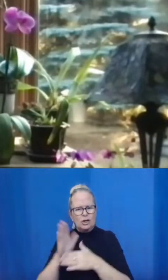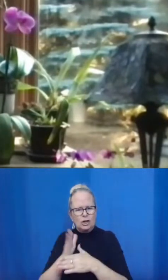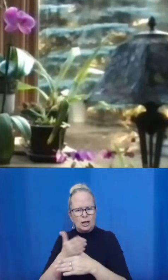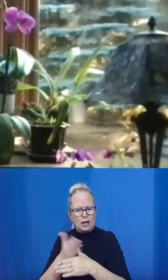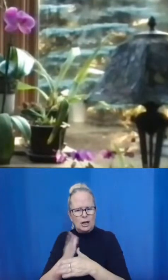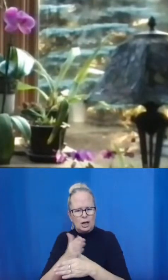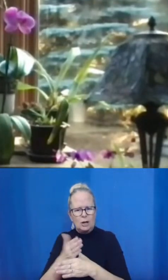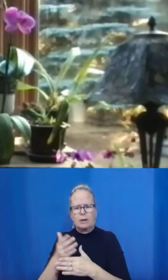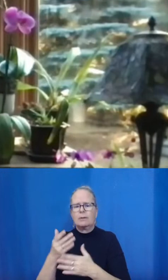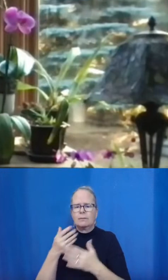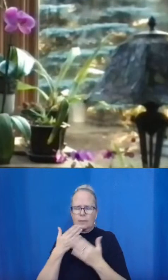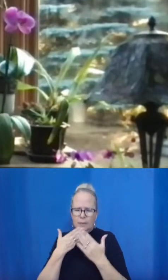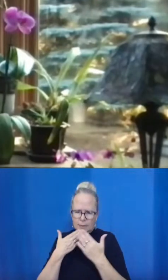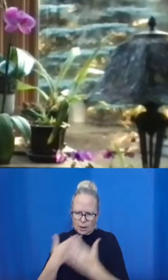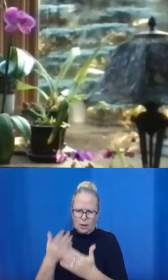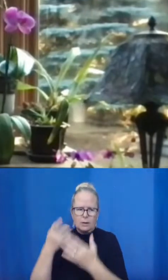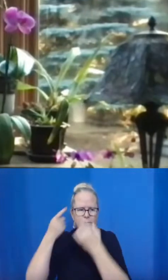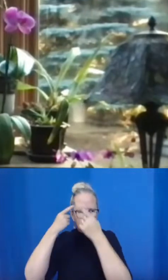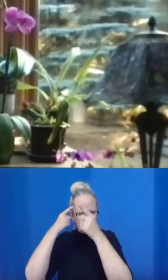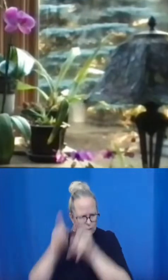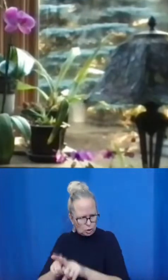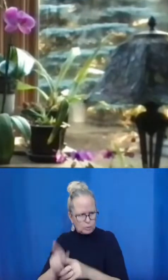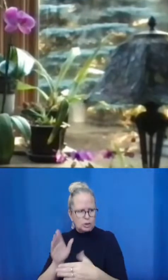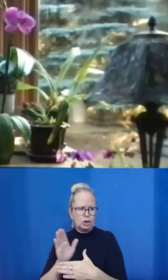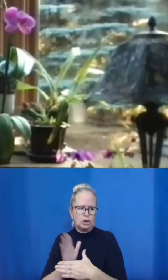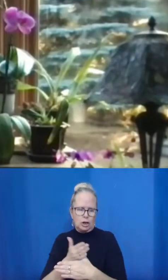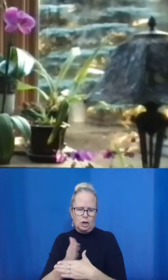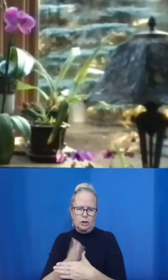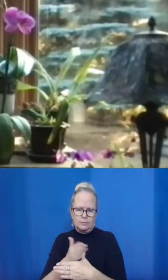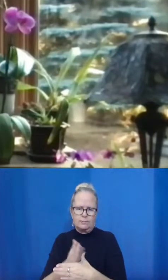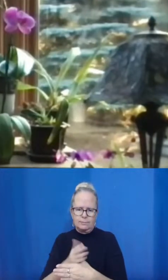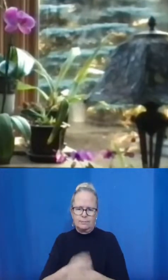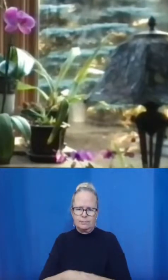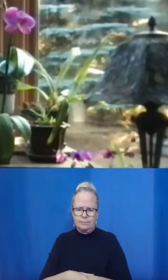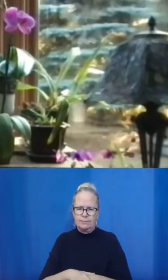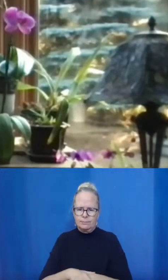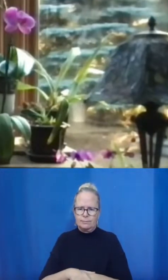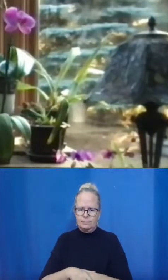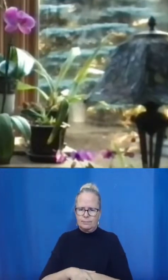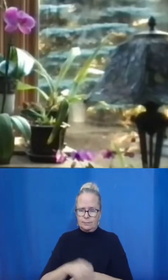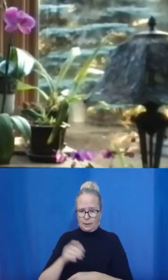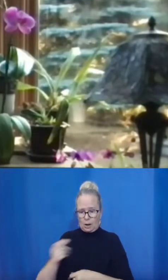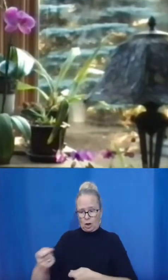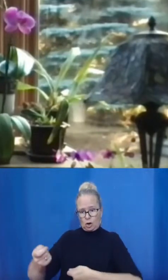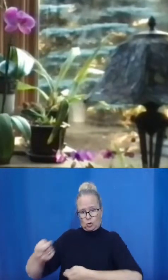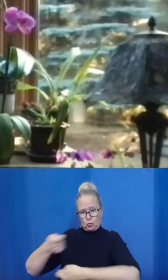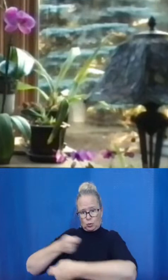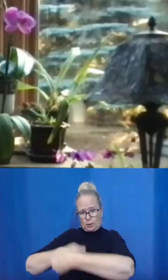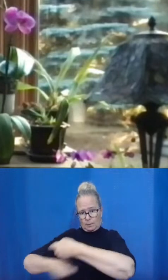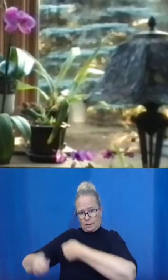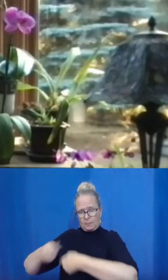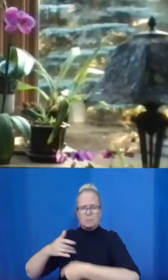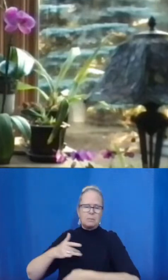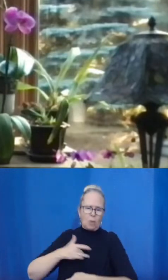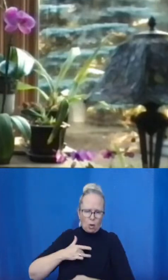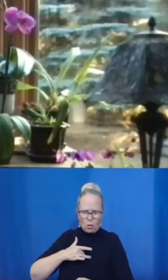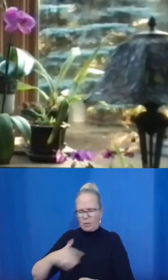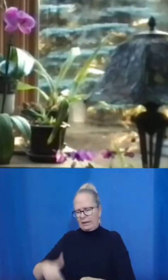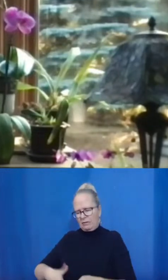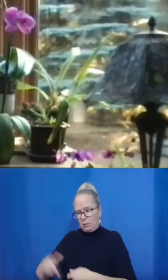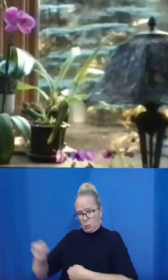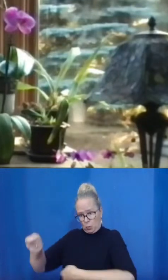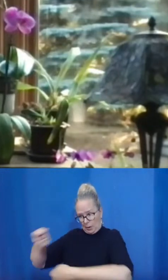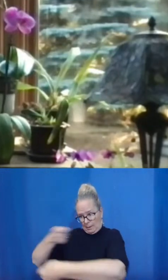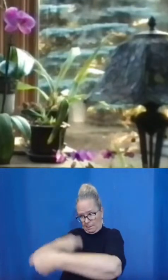the high community transmission and the overloaded healthcare system, but as we just heard, for patients with